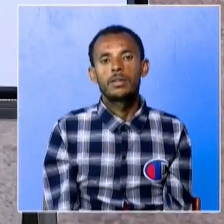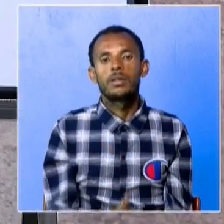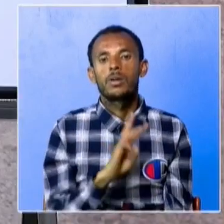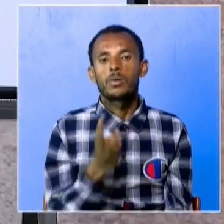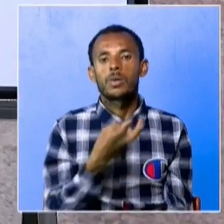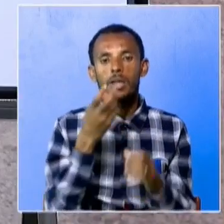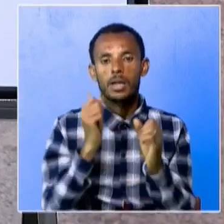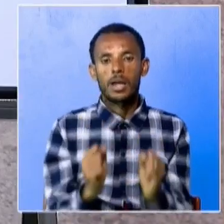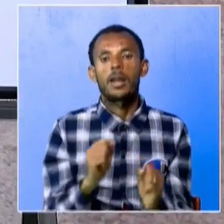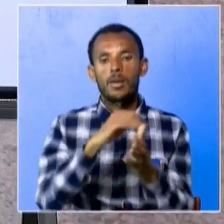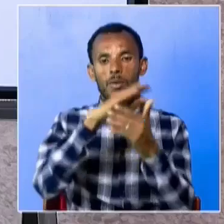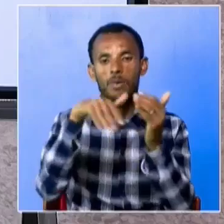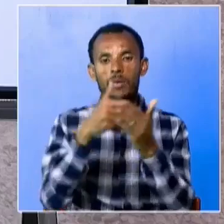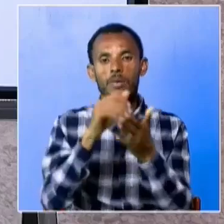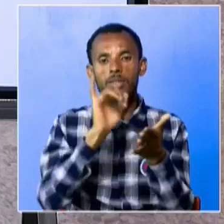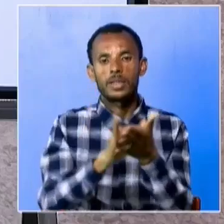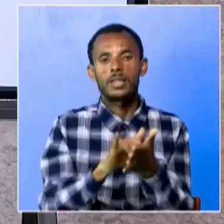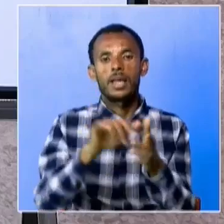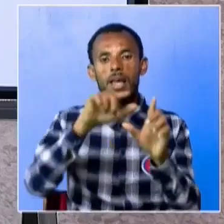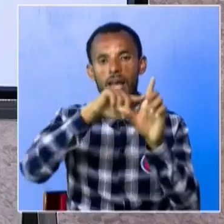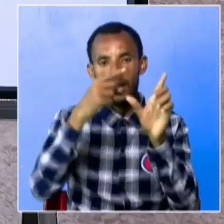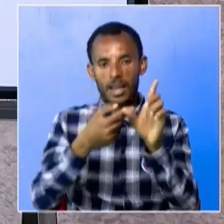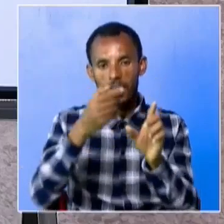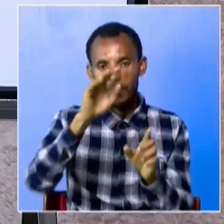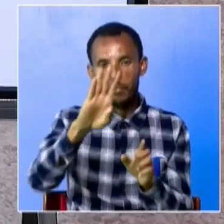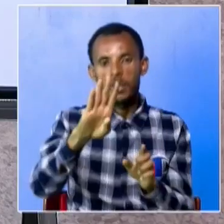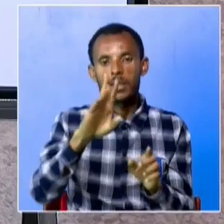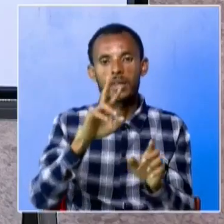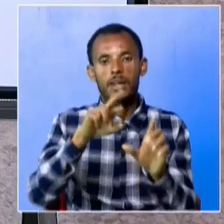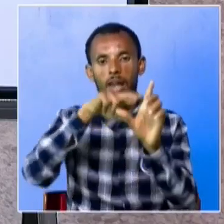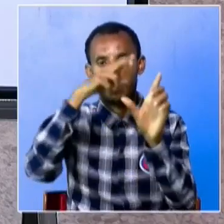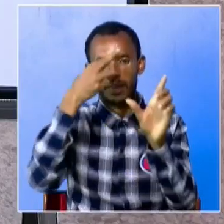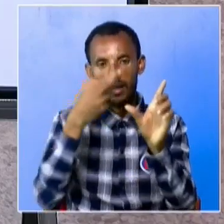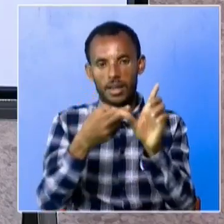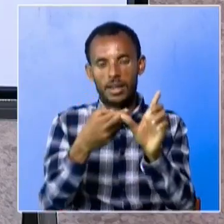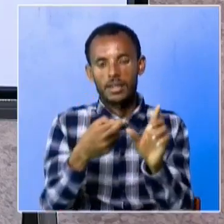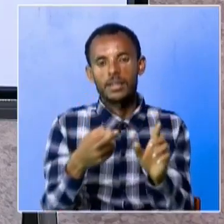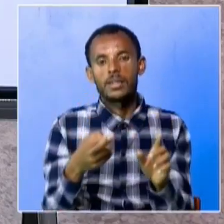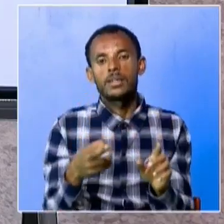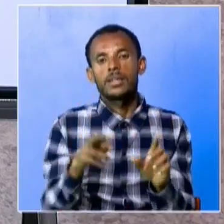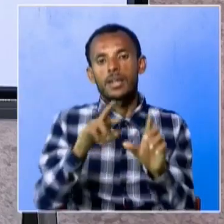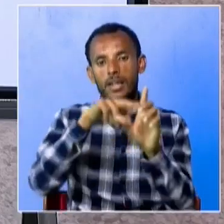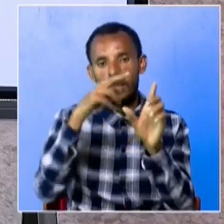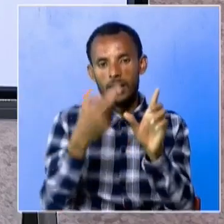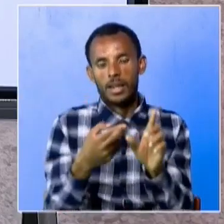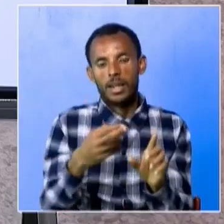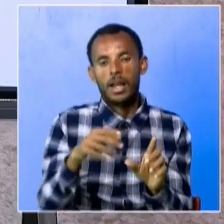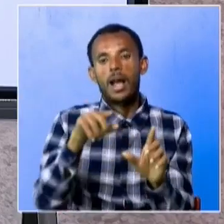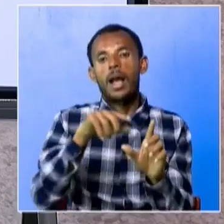can conclude that angle B is a right angle, right?